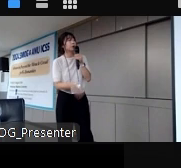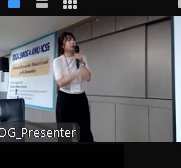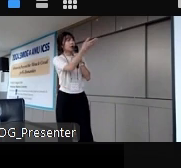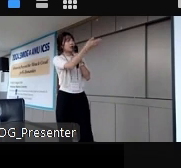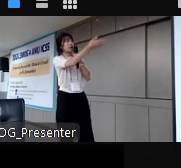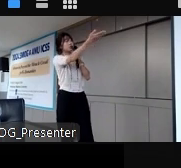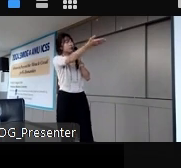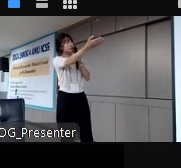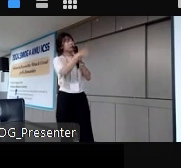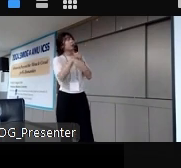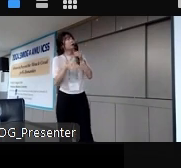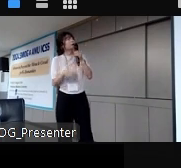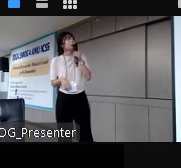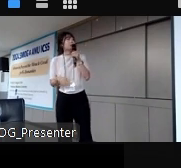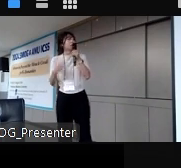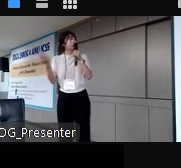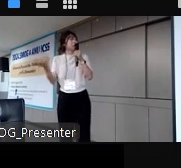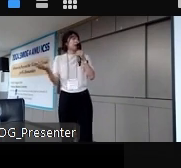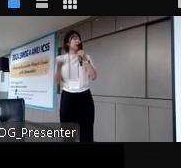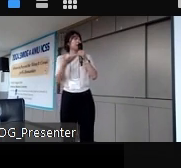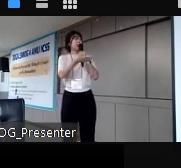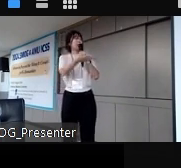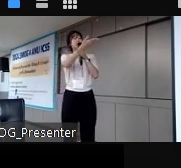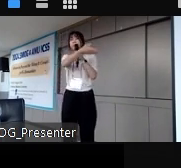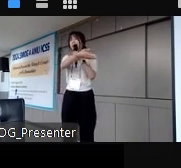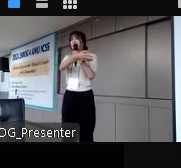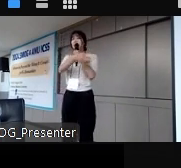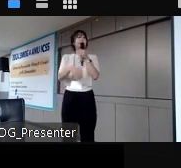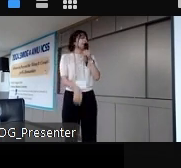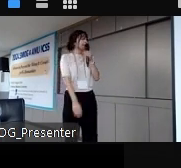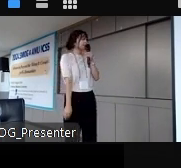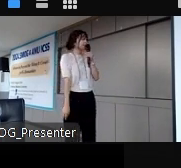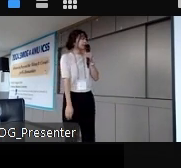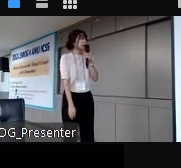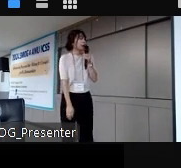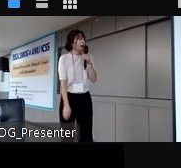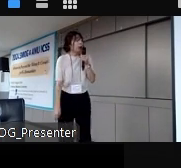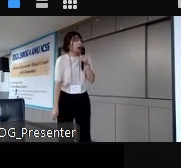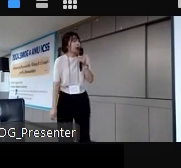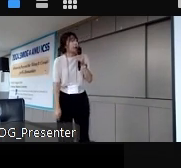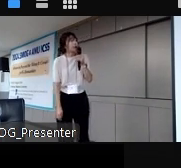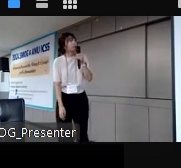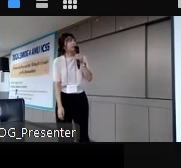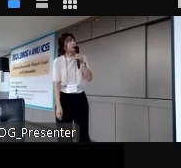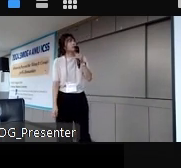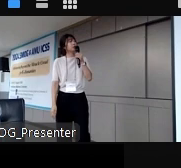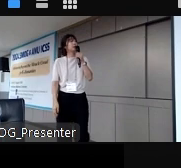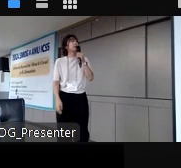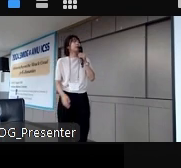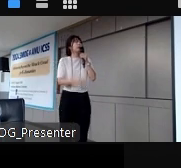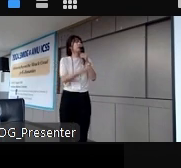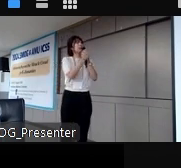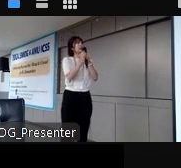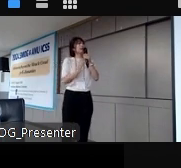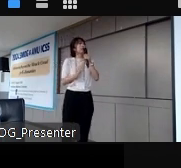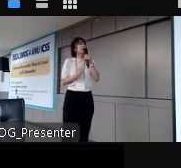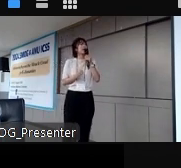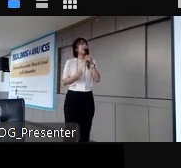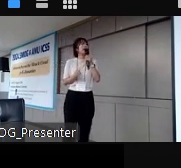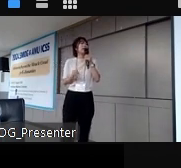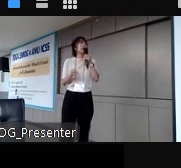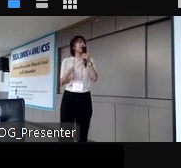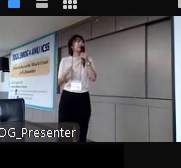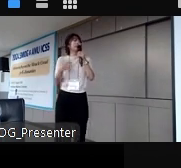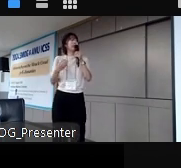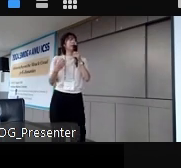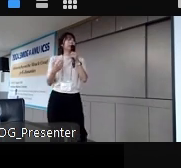So he dropped it would mean Jin dropped the Mike. And the implication from arguing that loci are